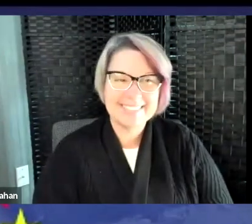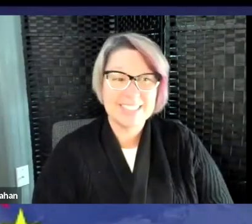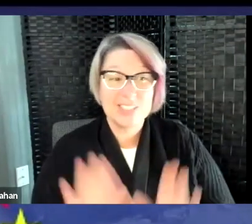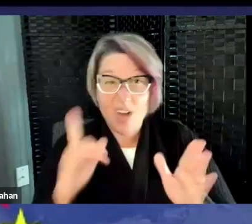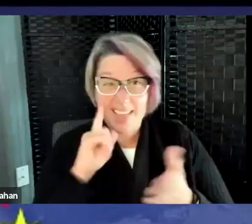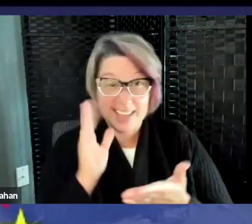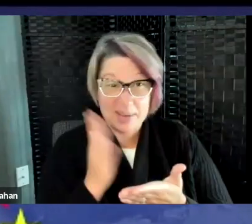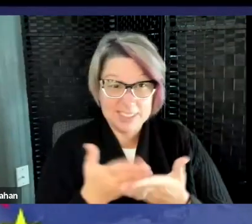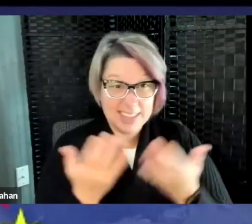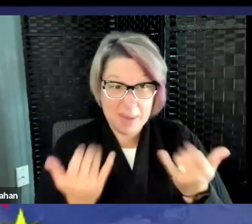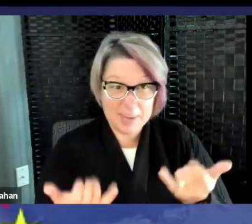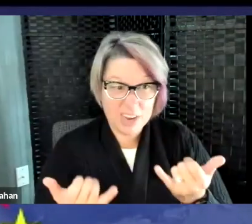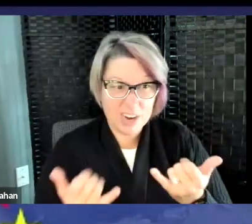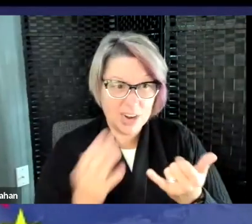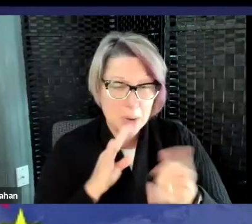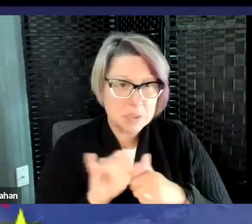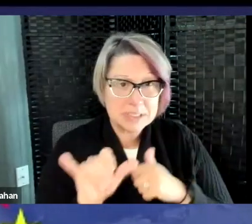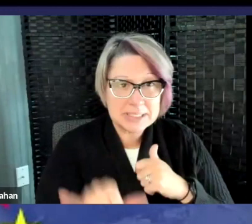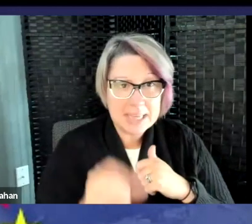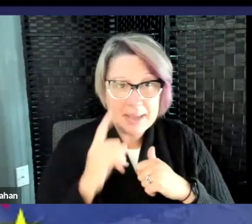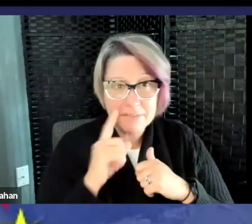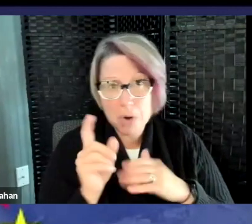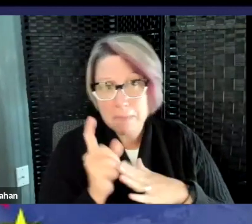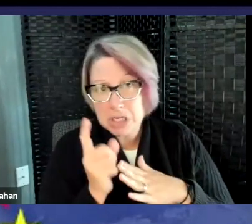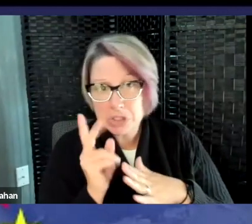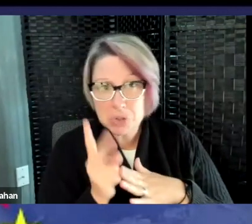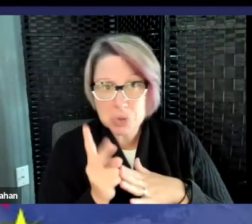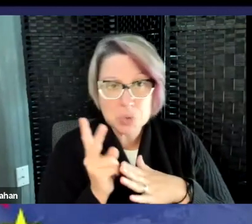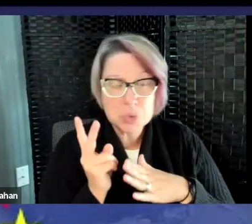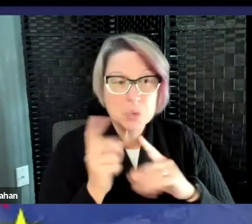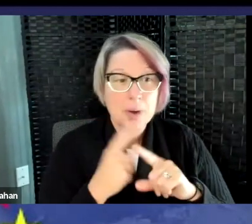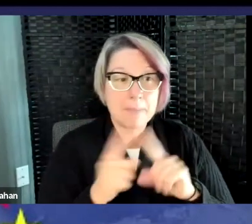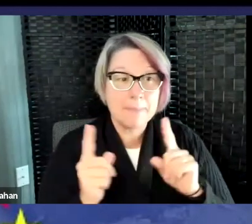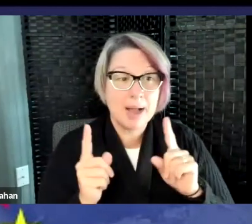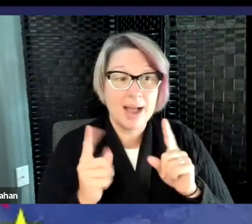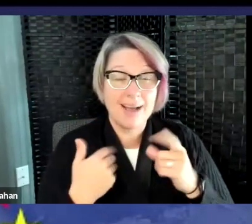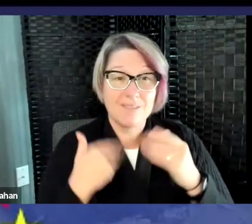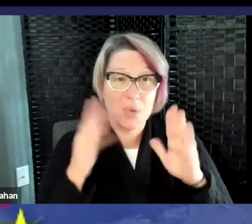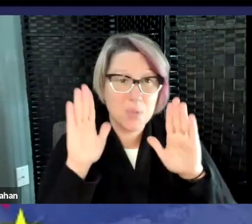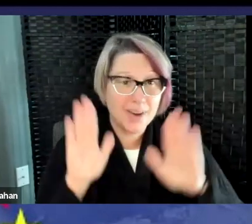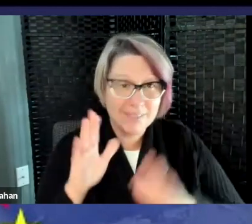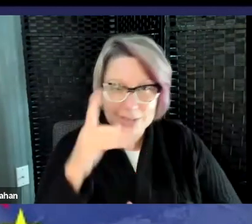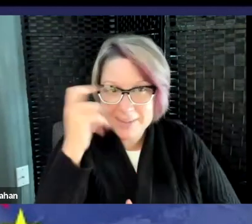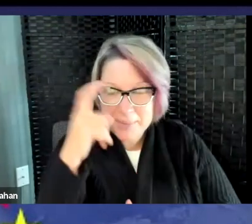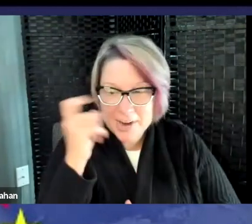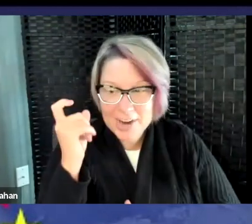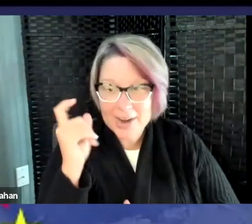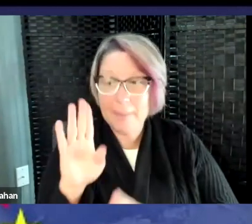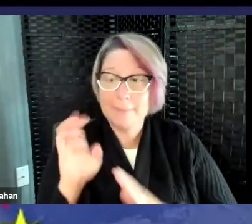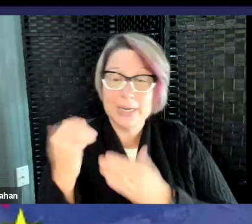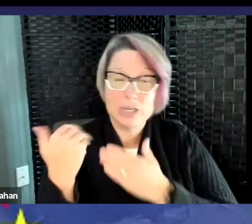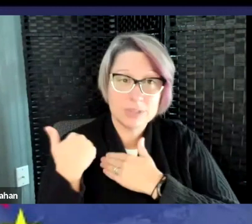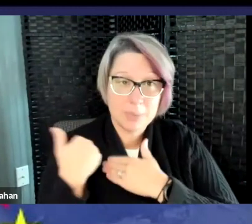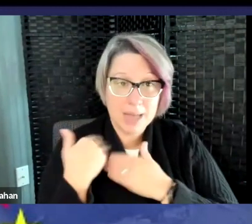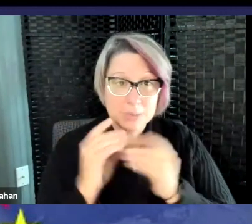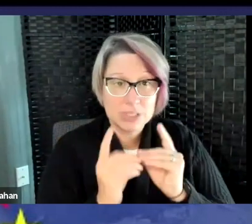stop here. I'll stick around for another minute or two, but have a wonderful summer. Be responsible digital